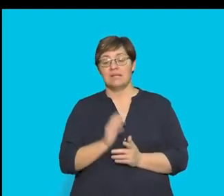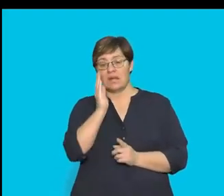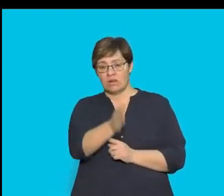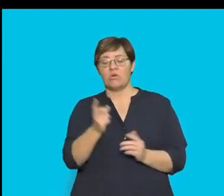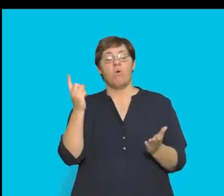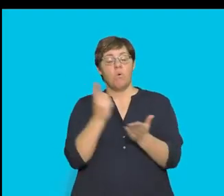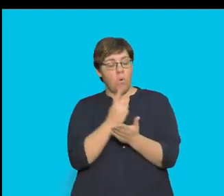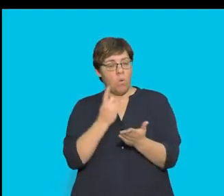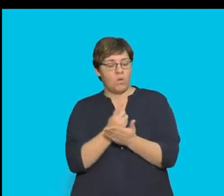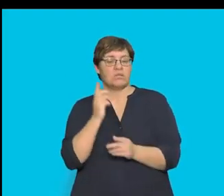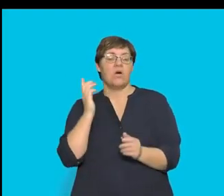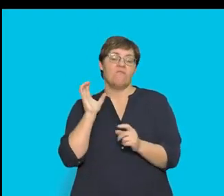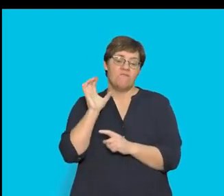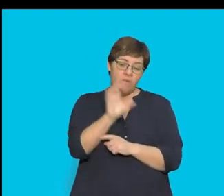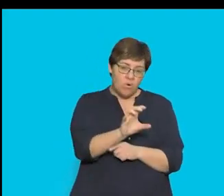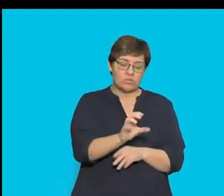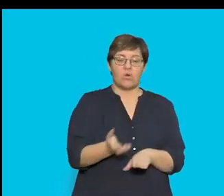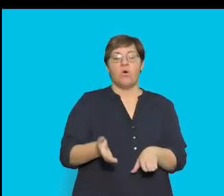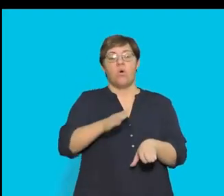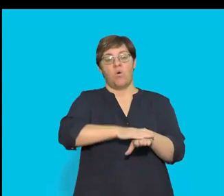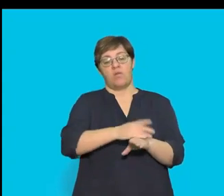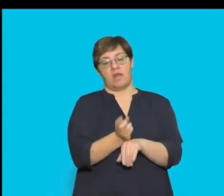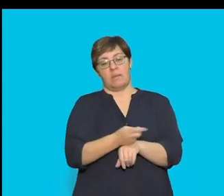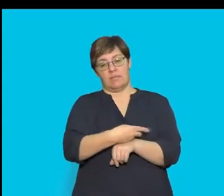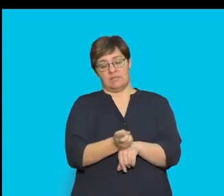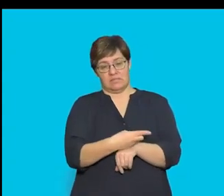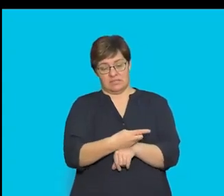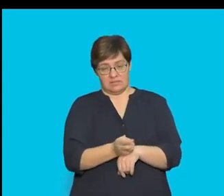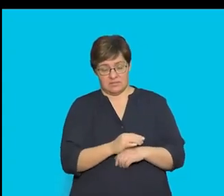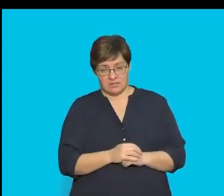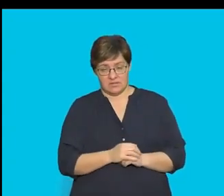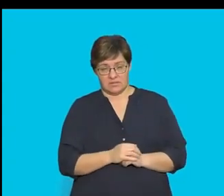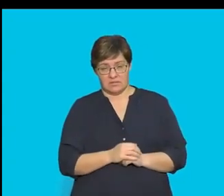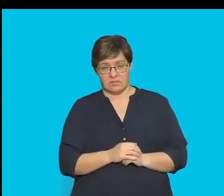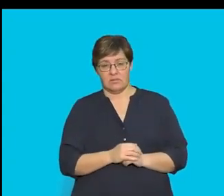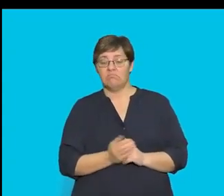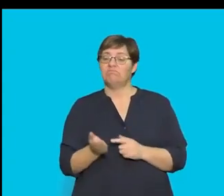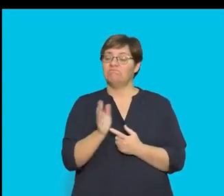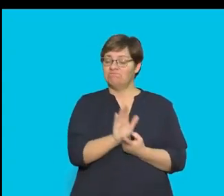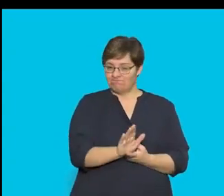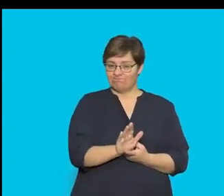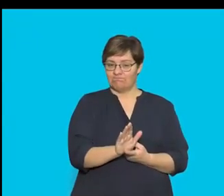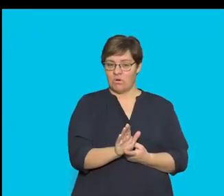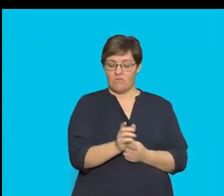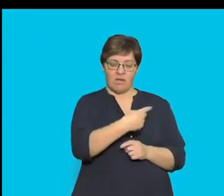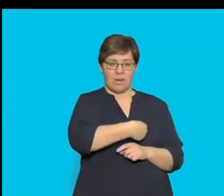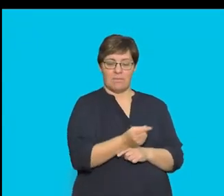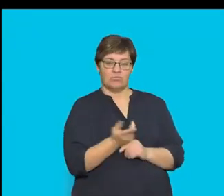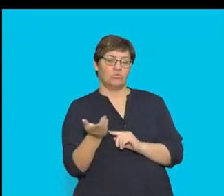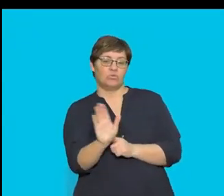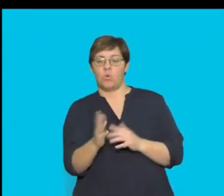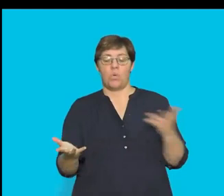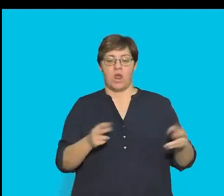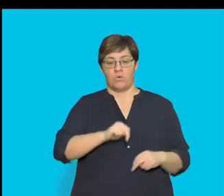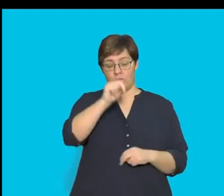the force on a compass. The direction of the force is indicated by the direction of the north pole of